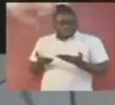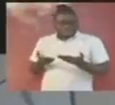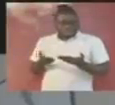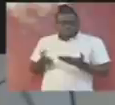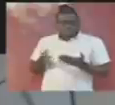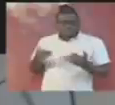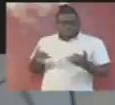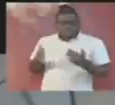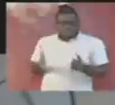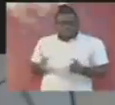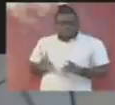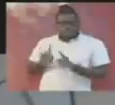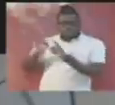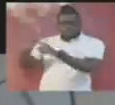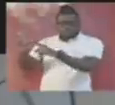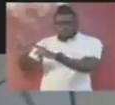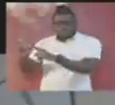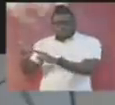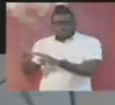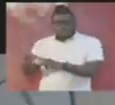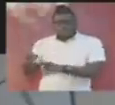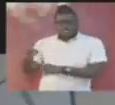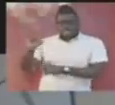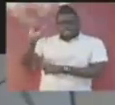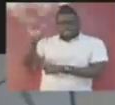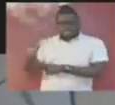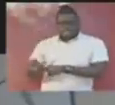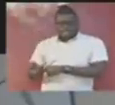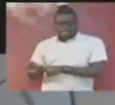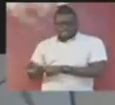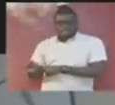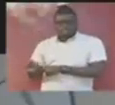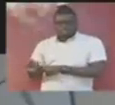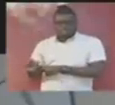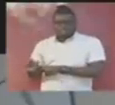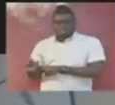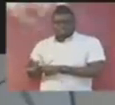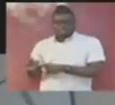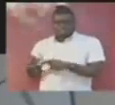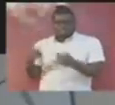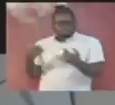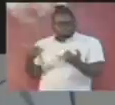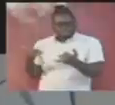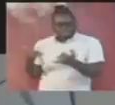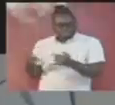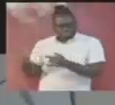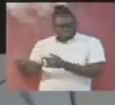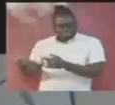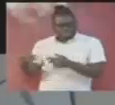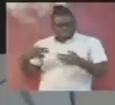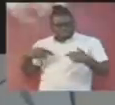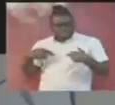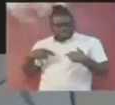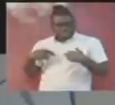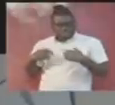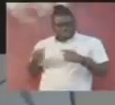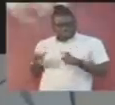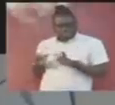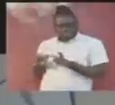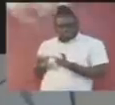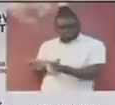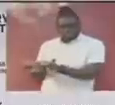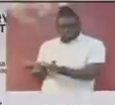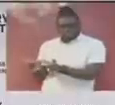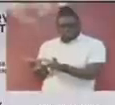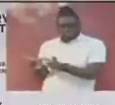of March, given that our quarantine period is 7 to 14 days.